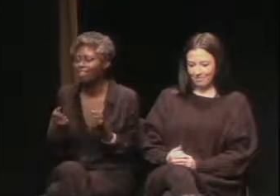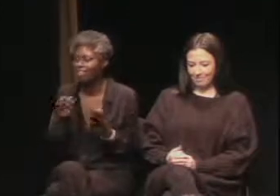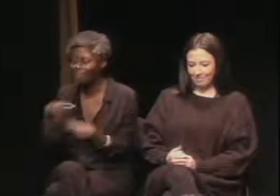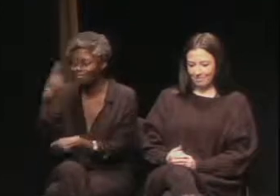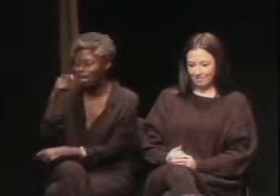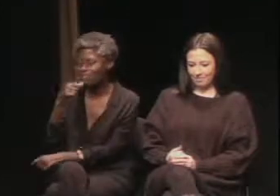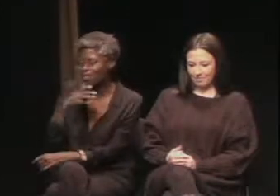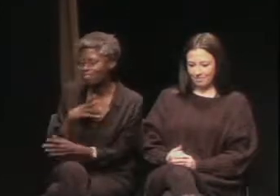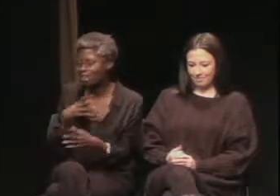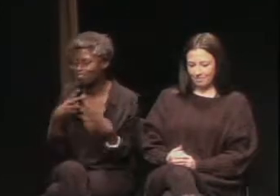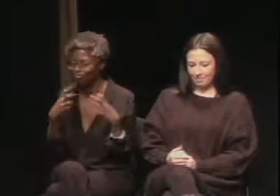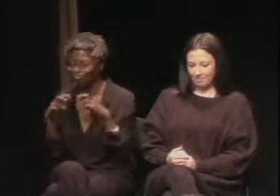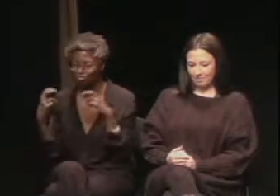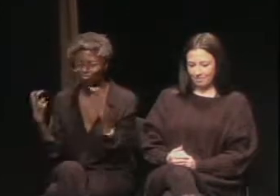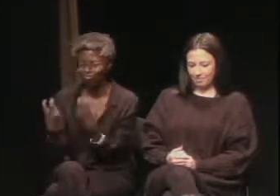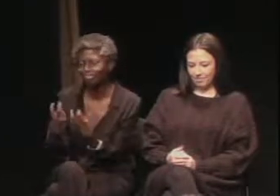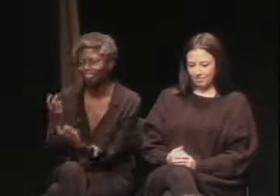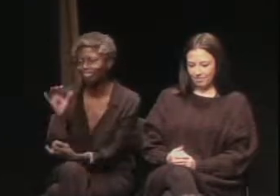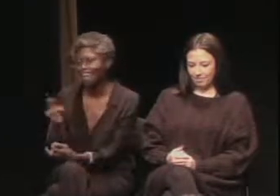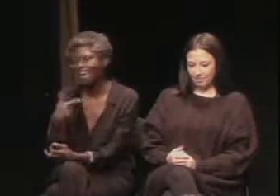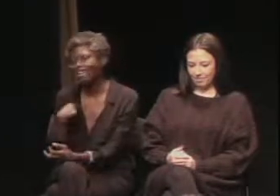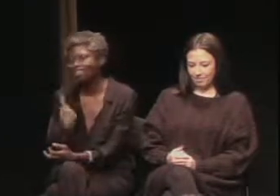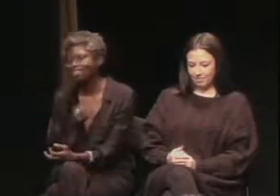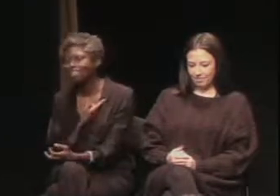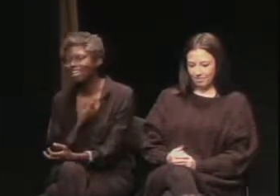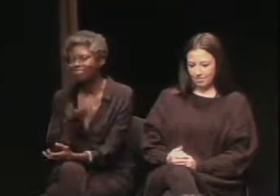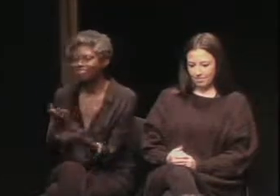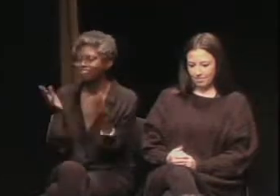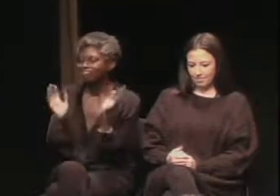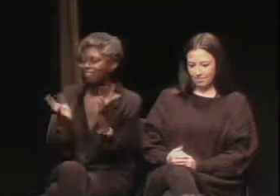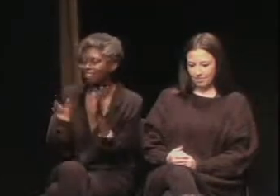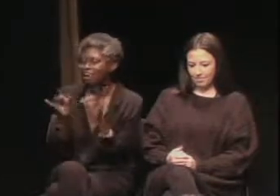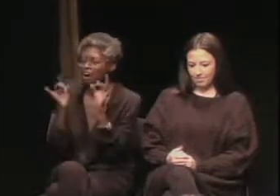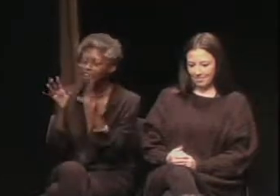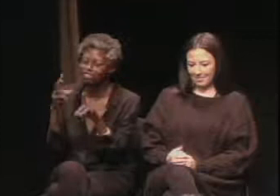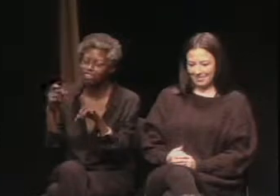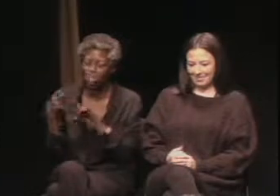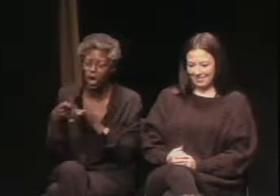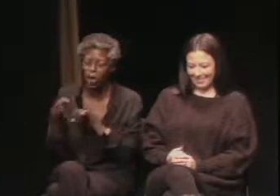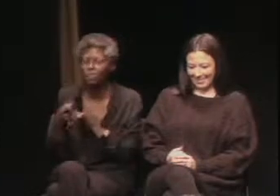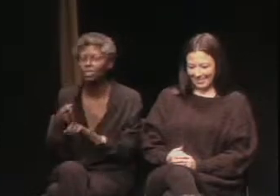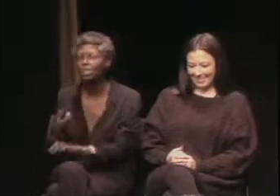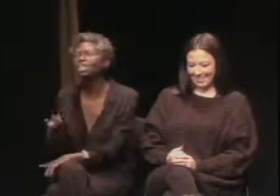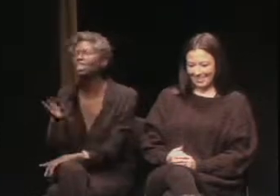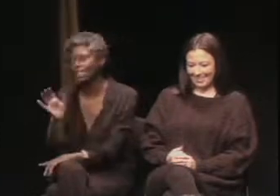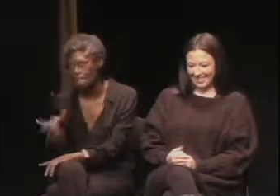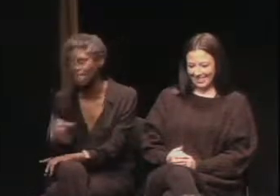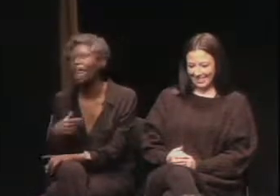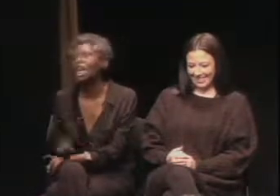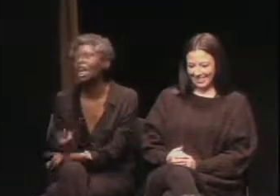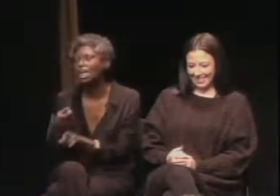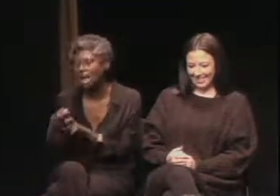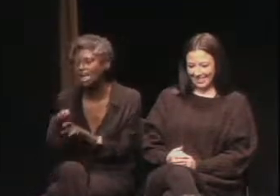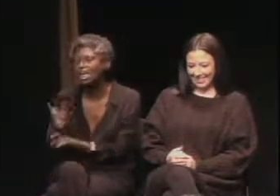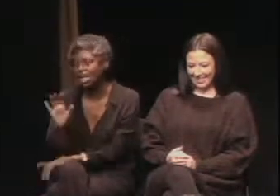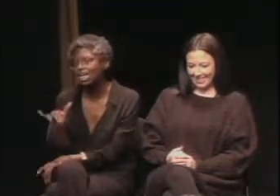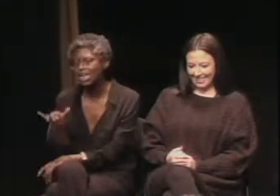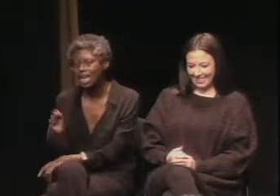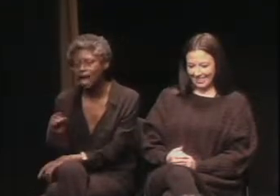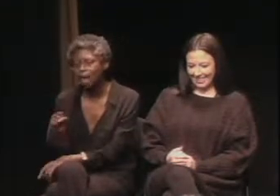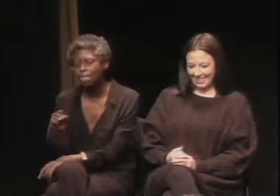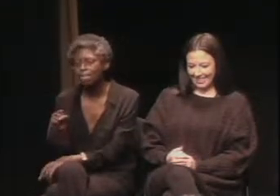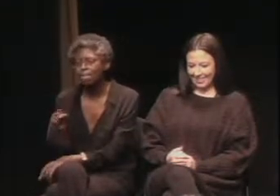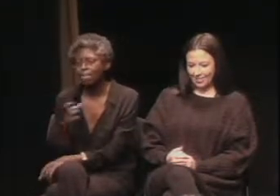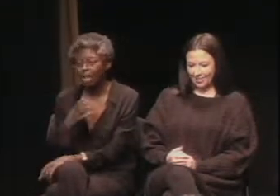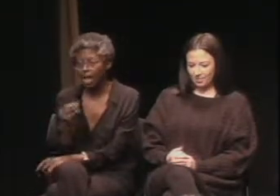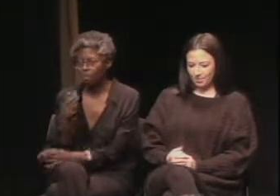women sit around. Yes. And we tell terrible jokes. Y'all know the jokes. And we